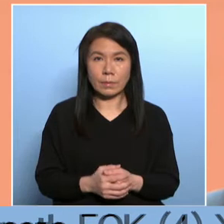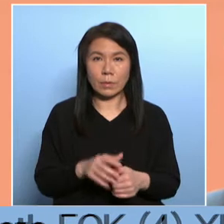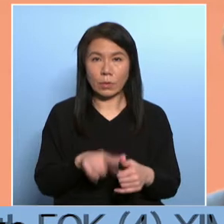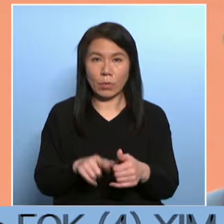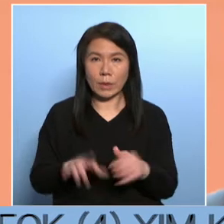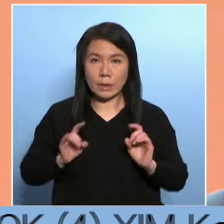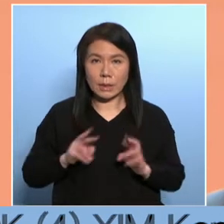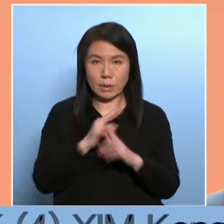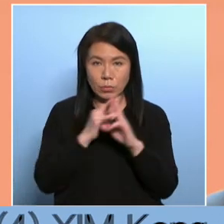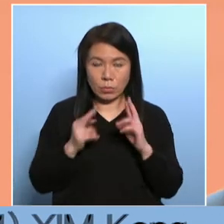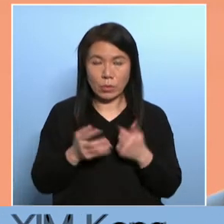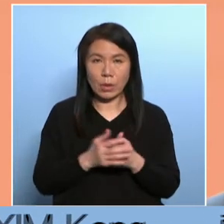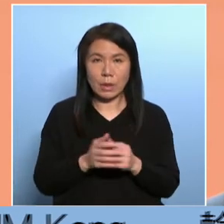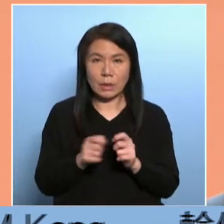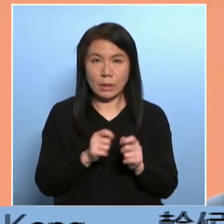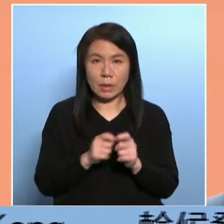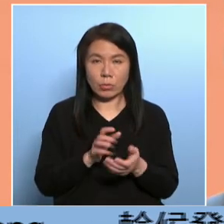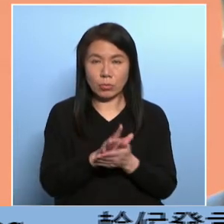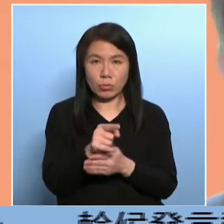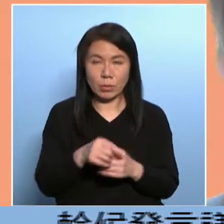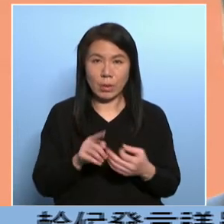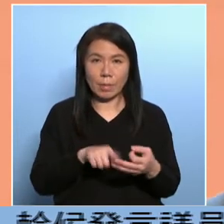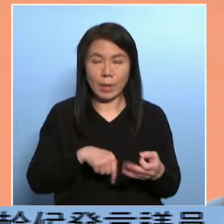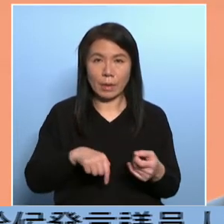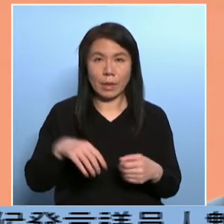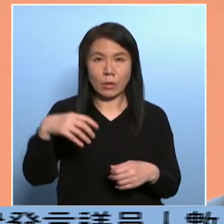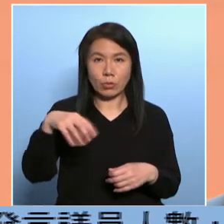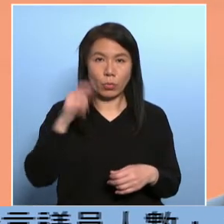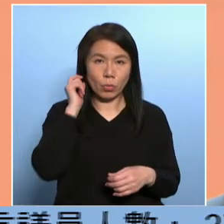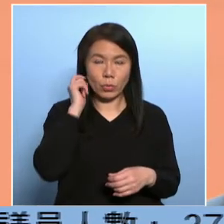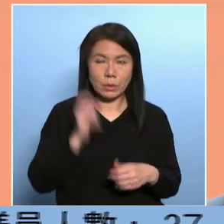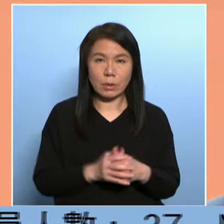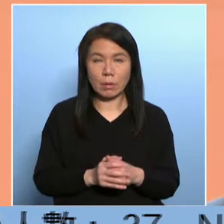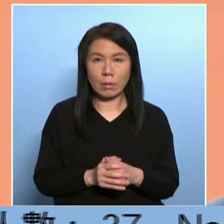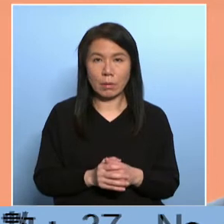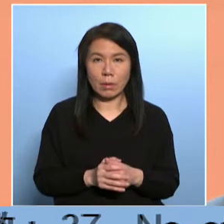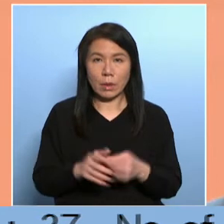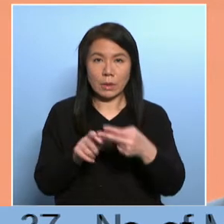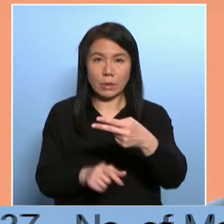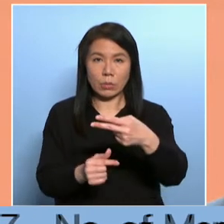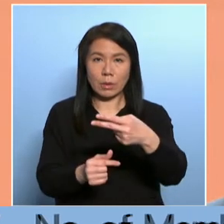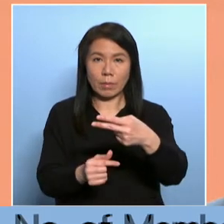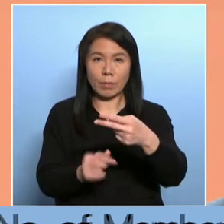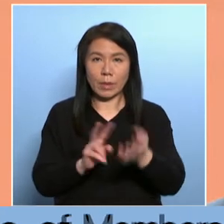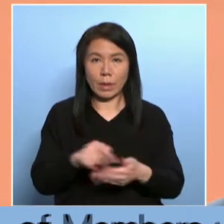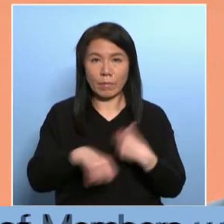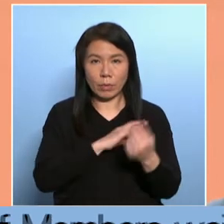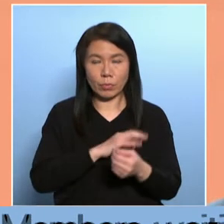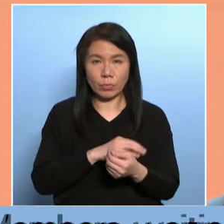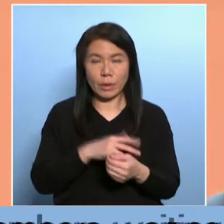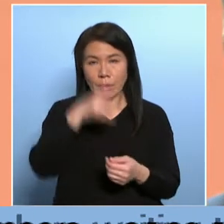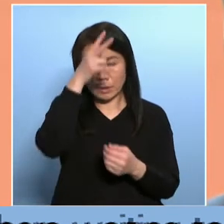purposes. Fifthly, the Privacy Commissioner, Ms. Chong Lai Ling, already